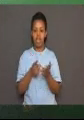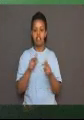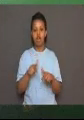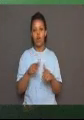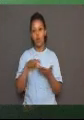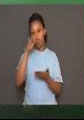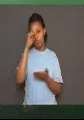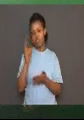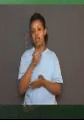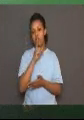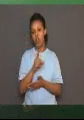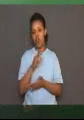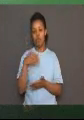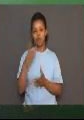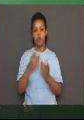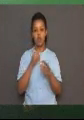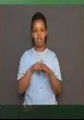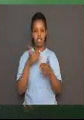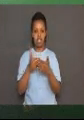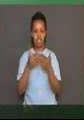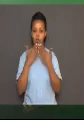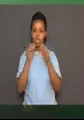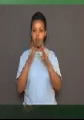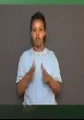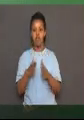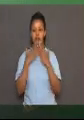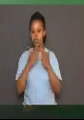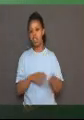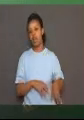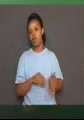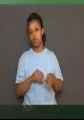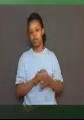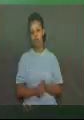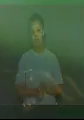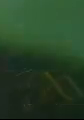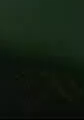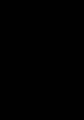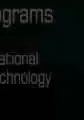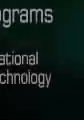lesson today. Until next time, thank you, teacher. Thank you, students.